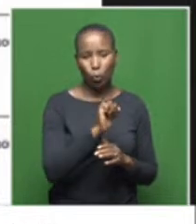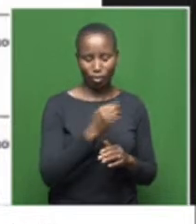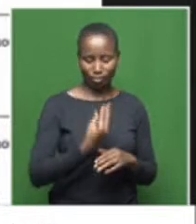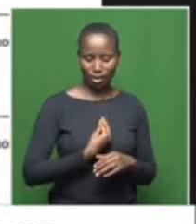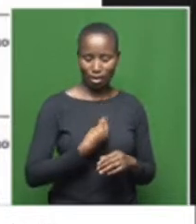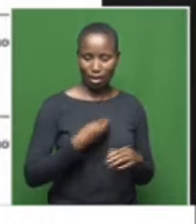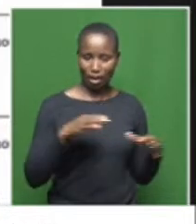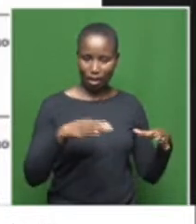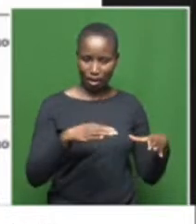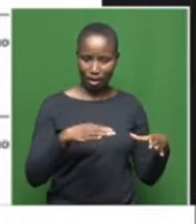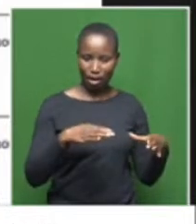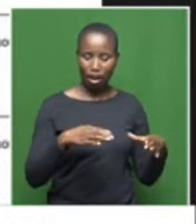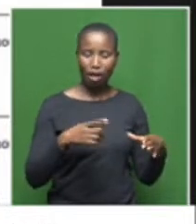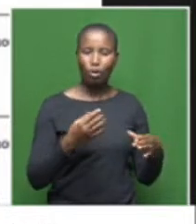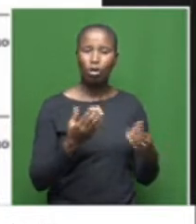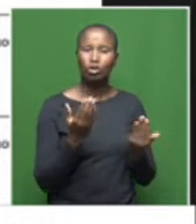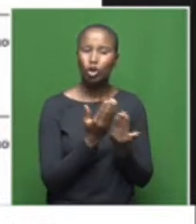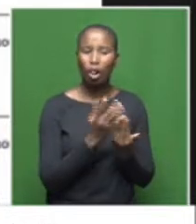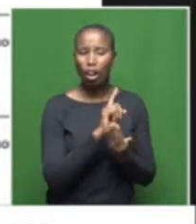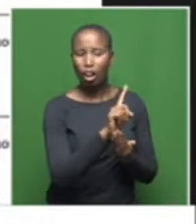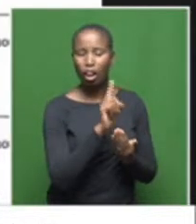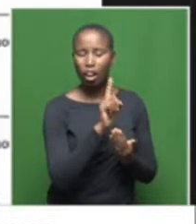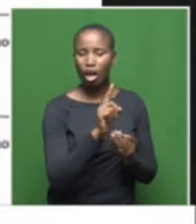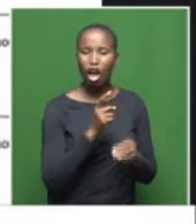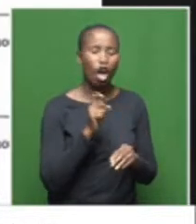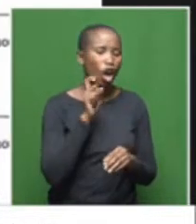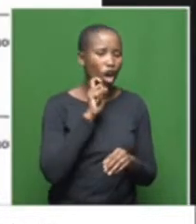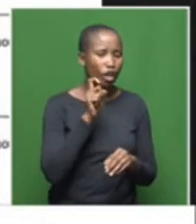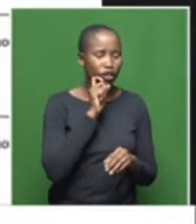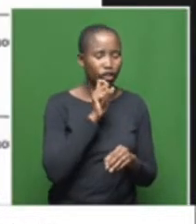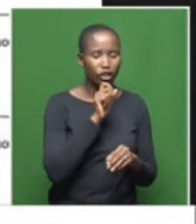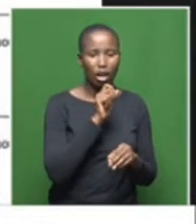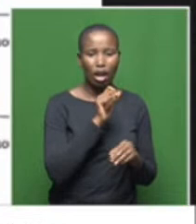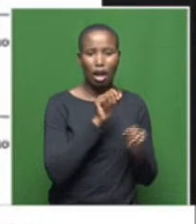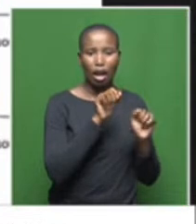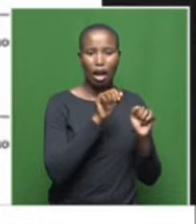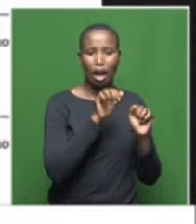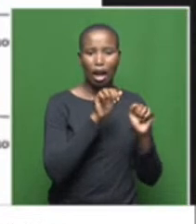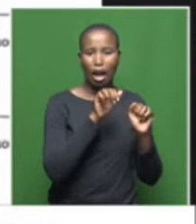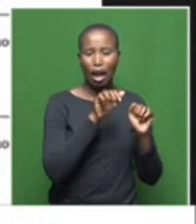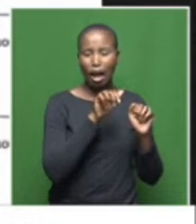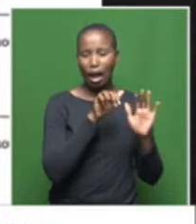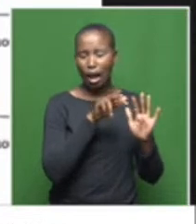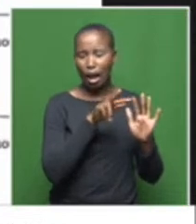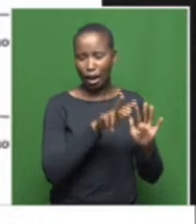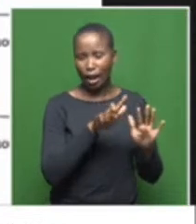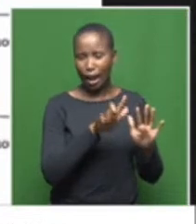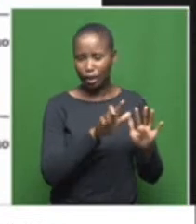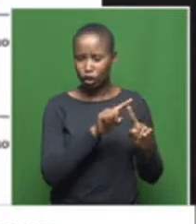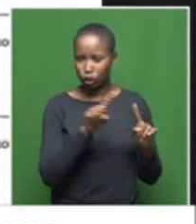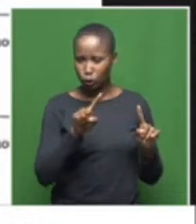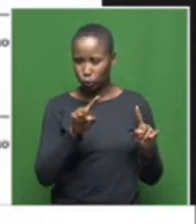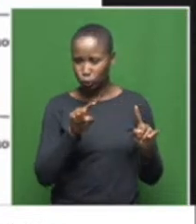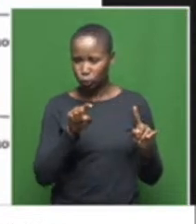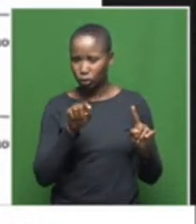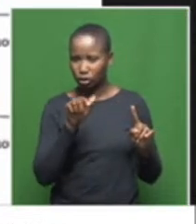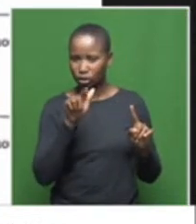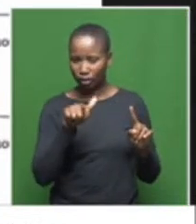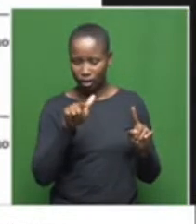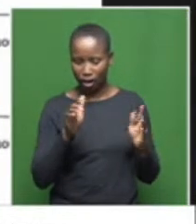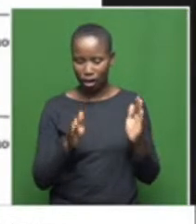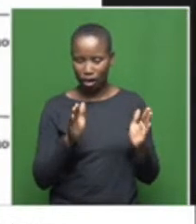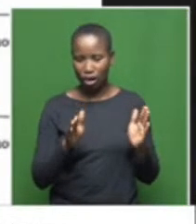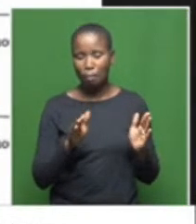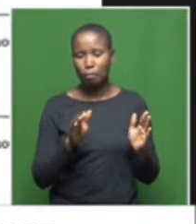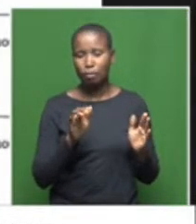younger people, school-going age of 12 to 7, is now just over 1.65 million doses. As I've